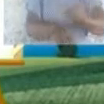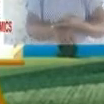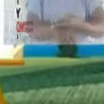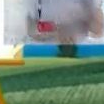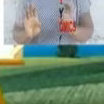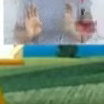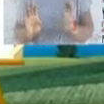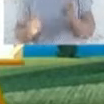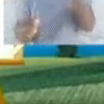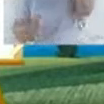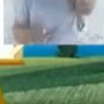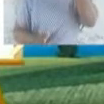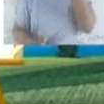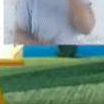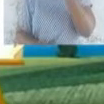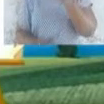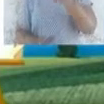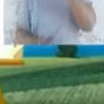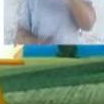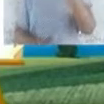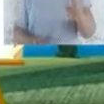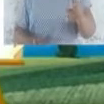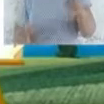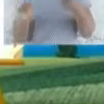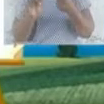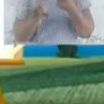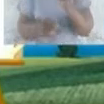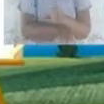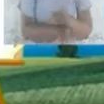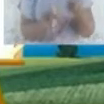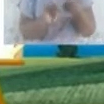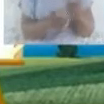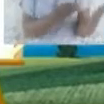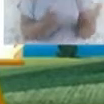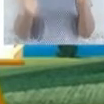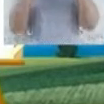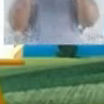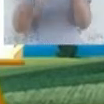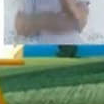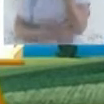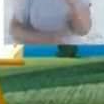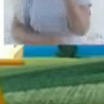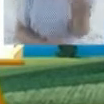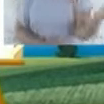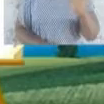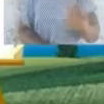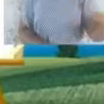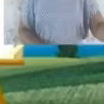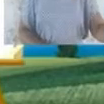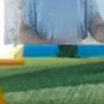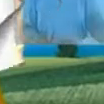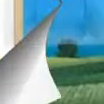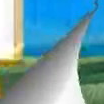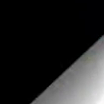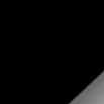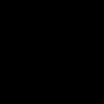Chemistry. Parents and guardians are therefore advised to draw the attention of their children or wards to this opportunity during